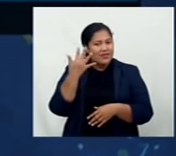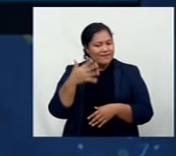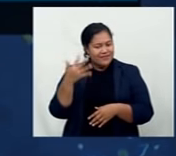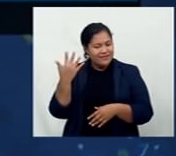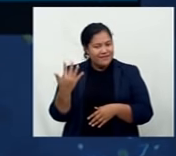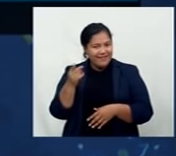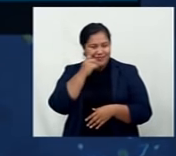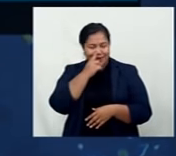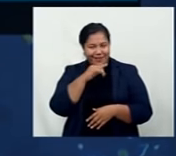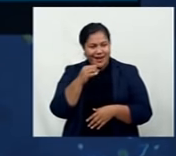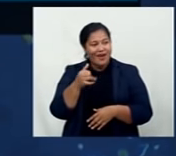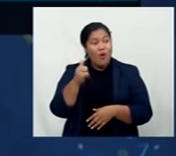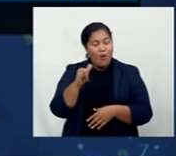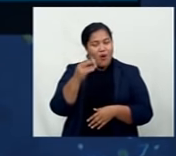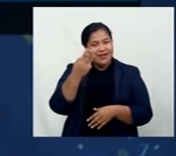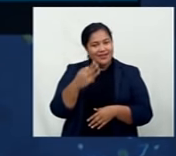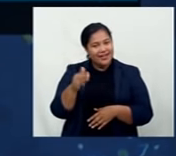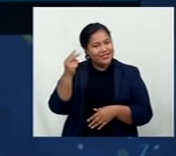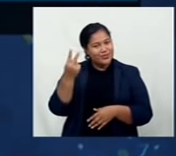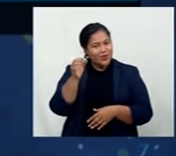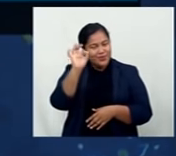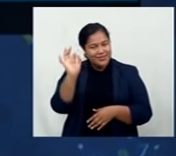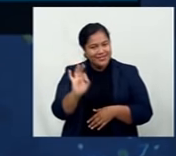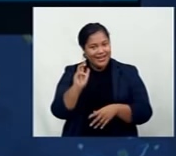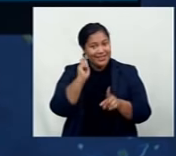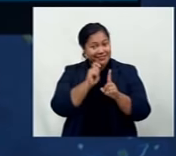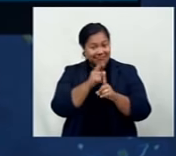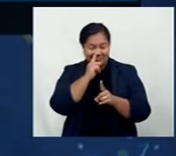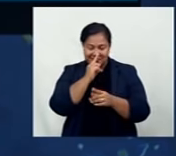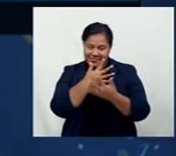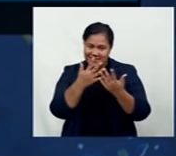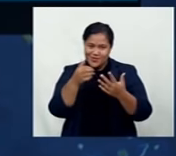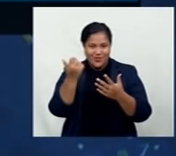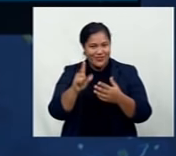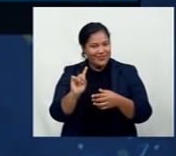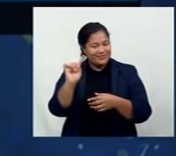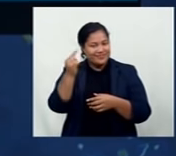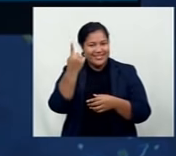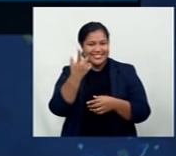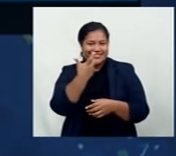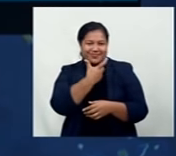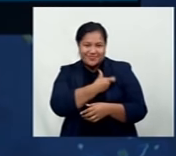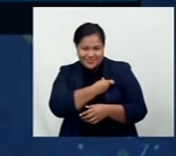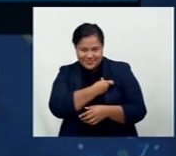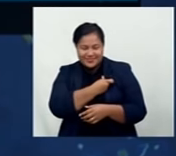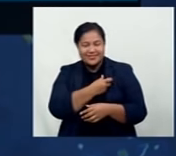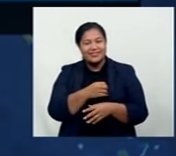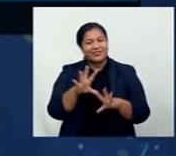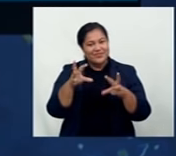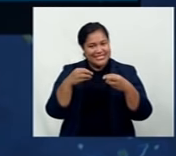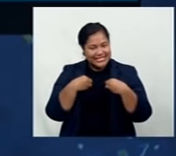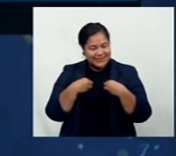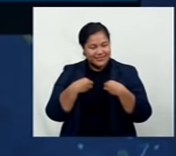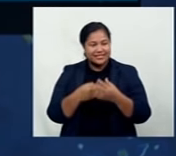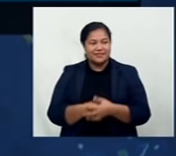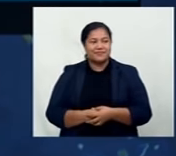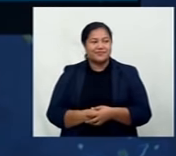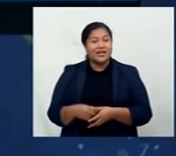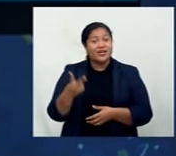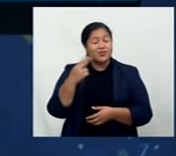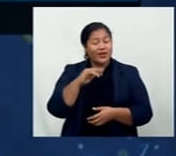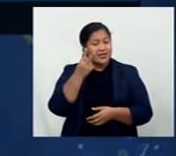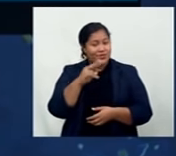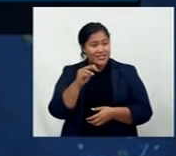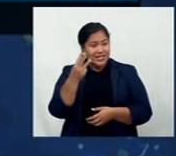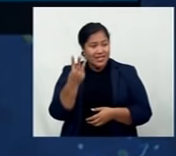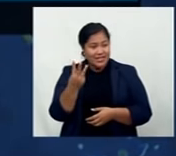539,555 people, or 92% of the target population, have received their first dose of the AstraZeneca vaccine.